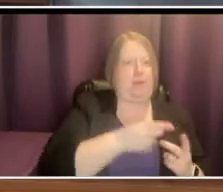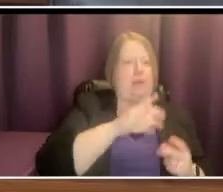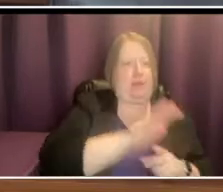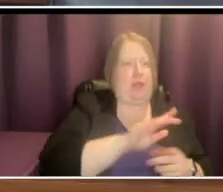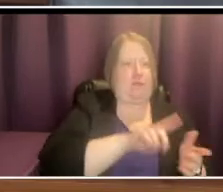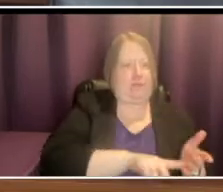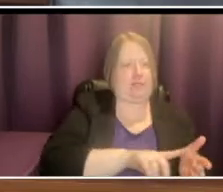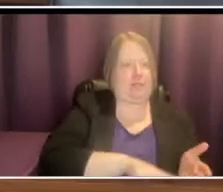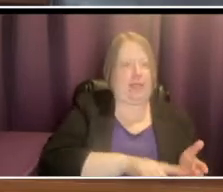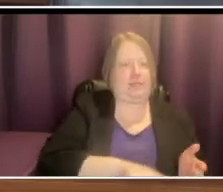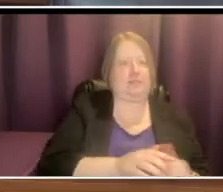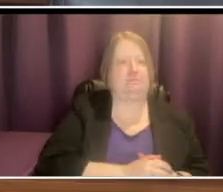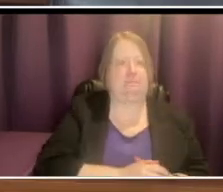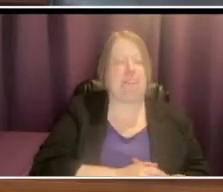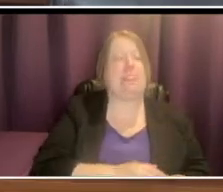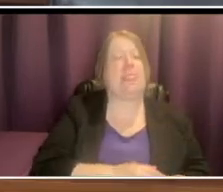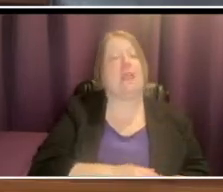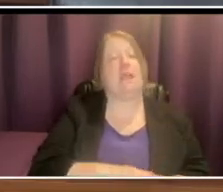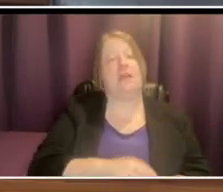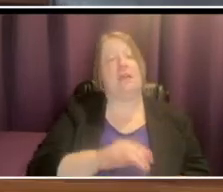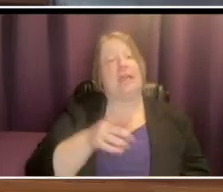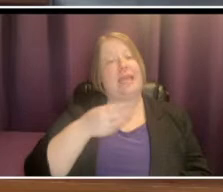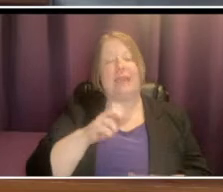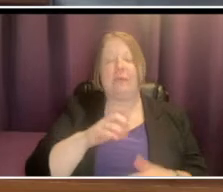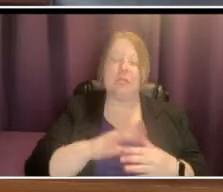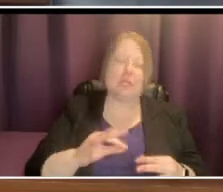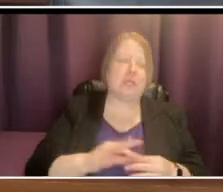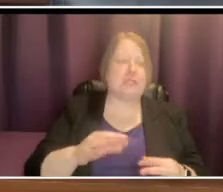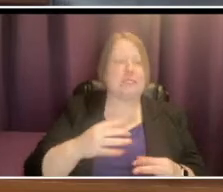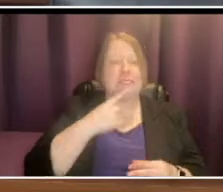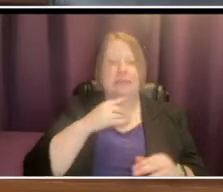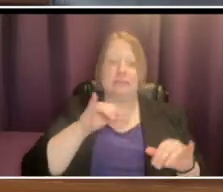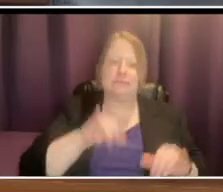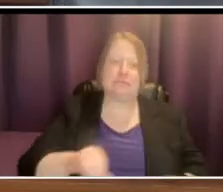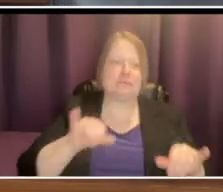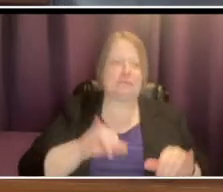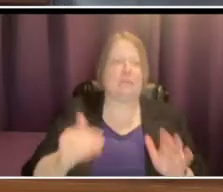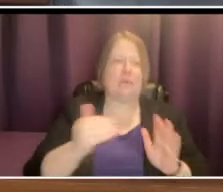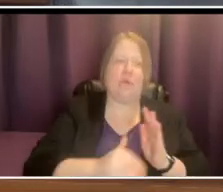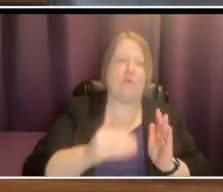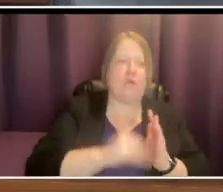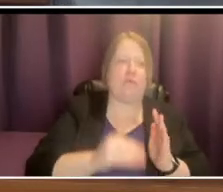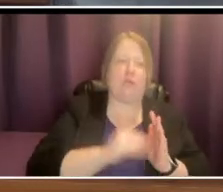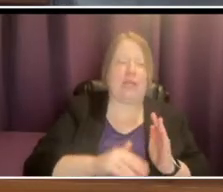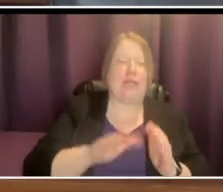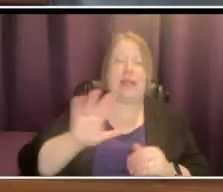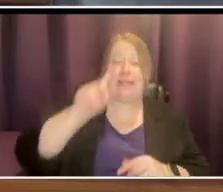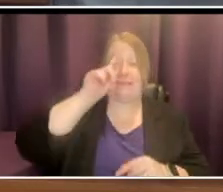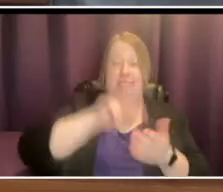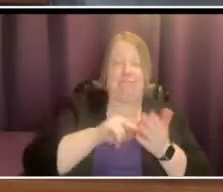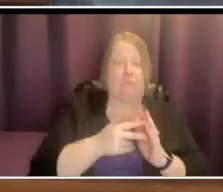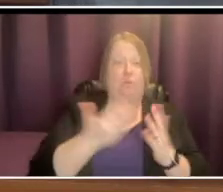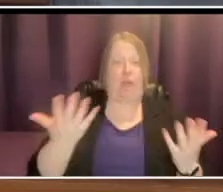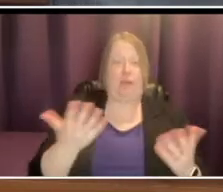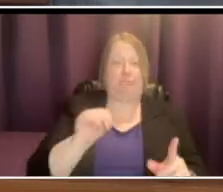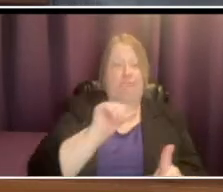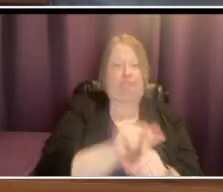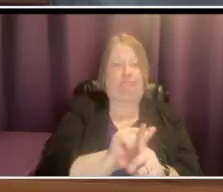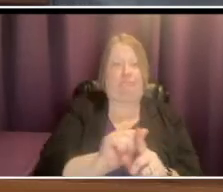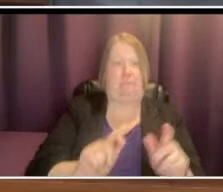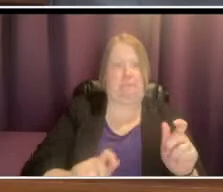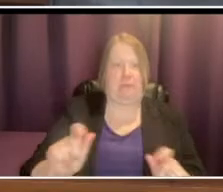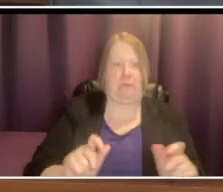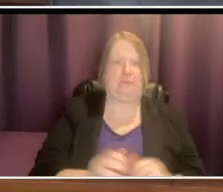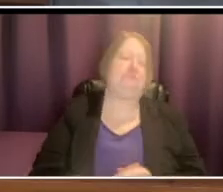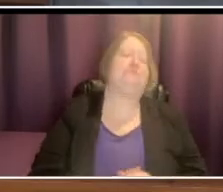audience over and over again. His intent was to deceive. President Trump's plan also involved